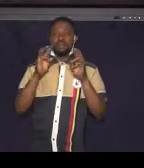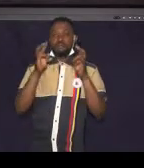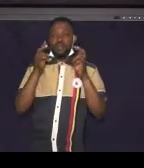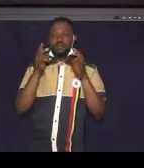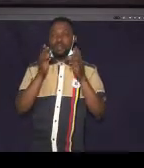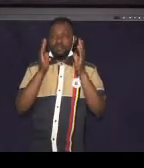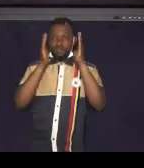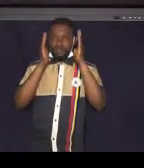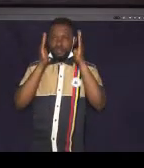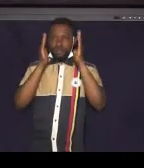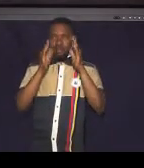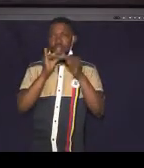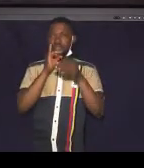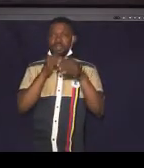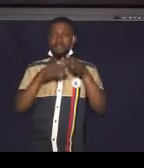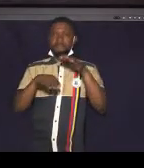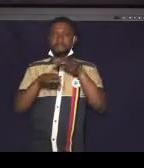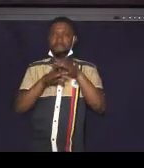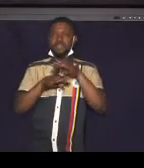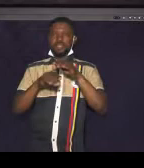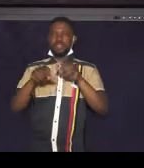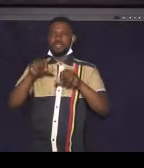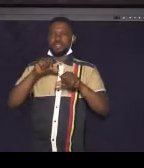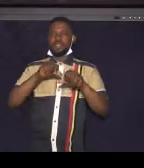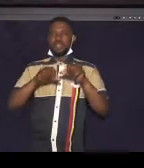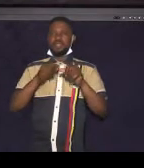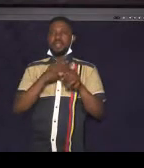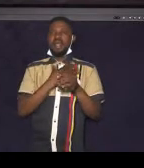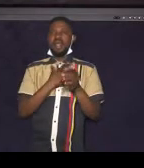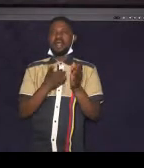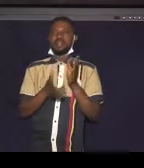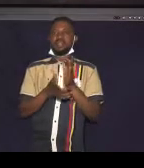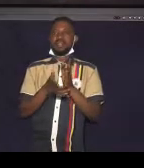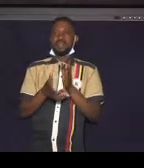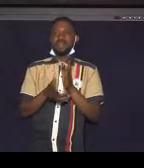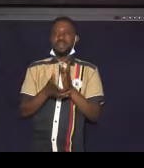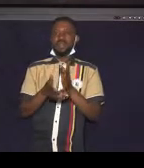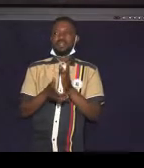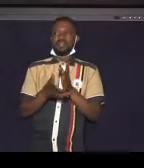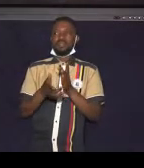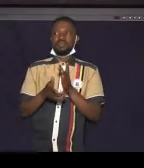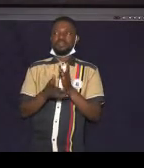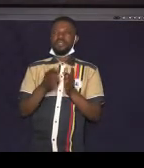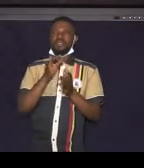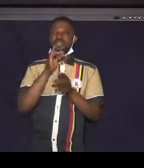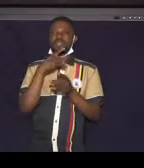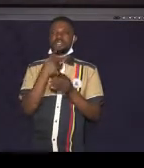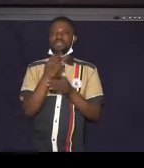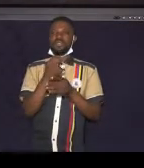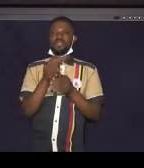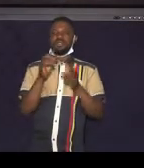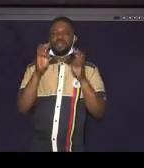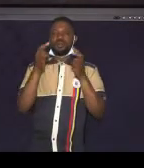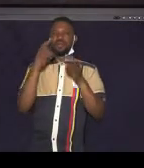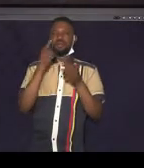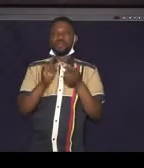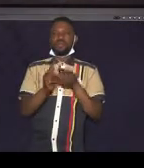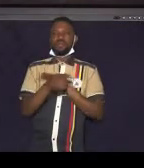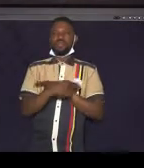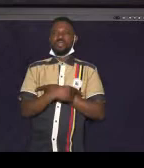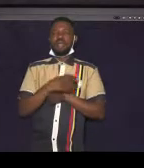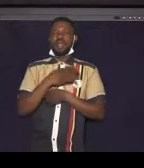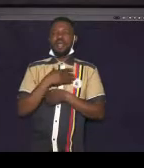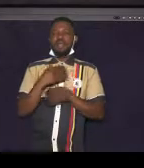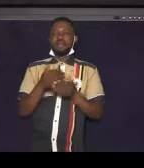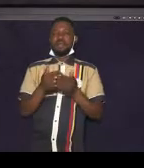today is basic science and technology. Basic science and technology is the subject for today.